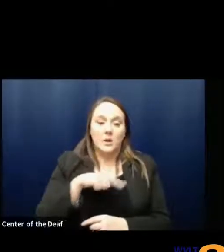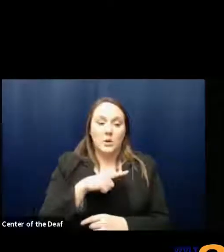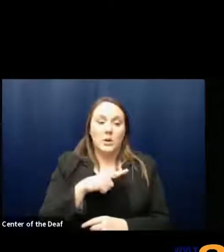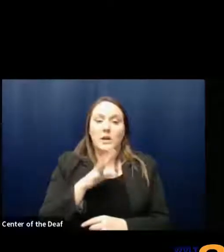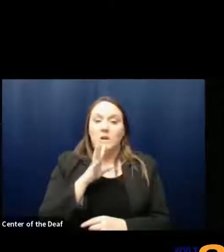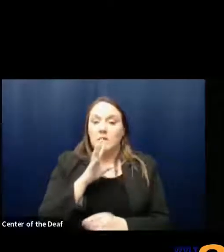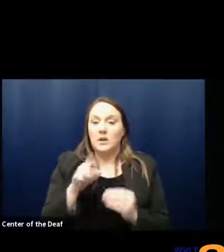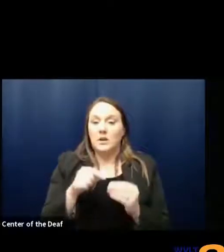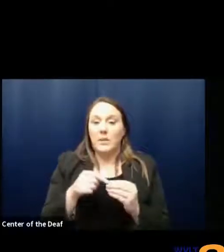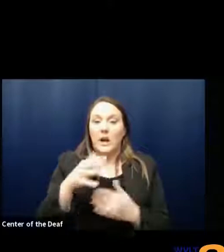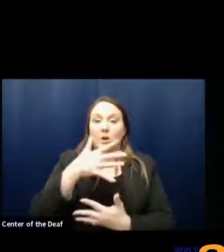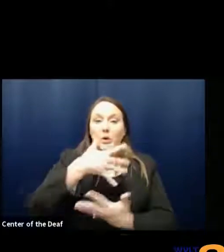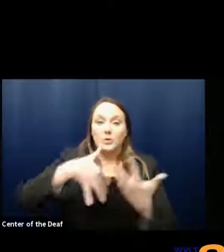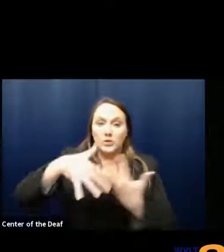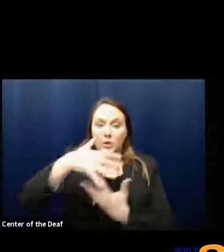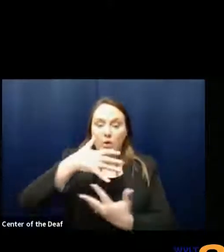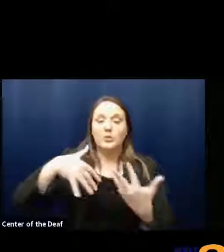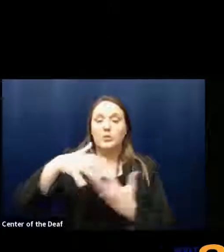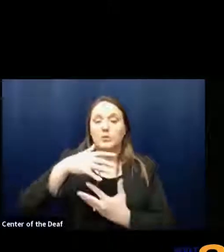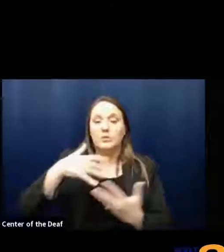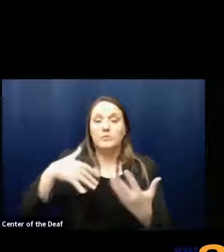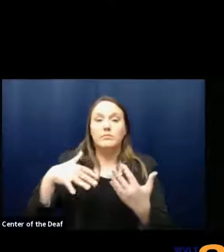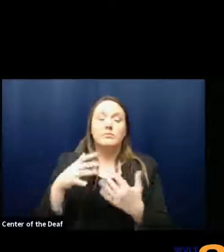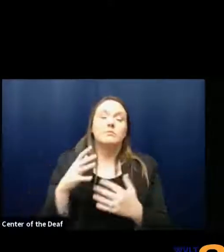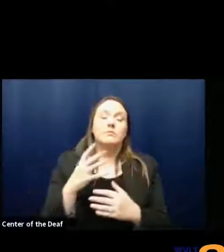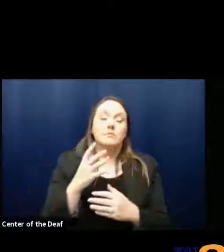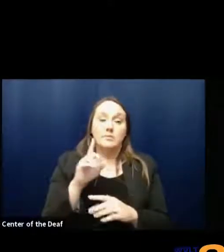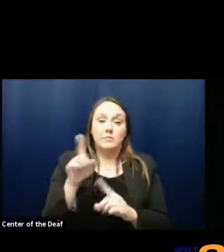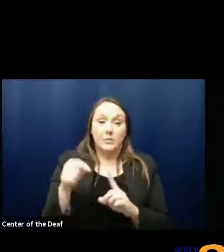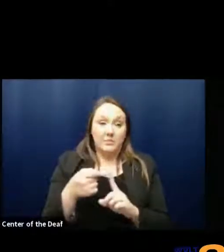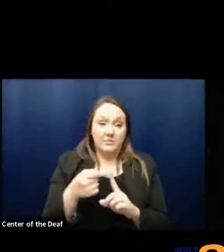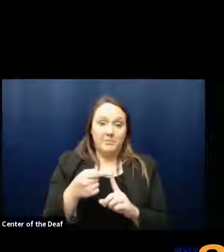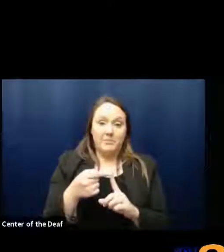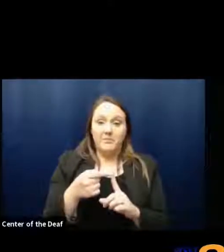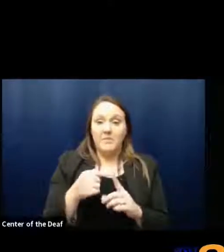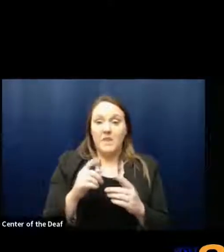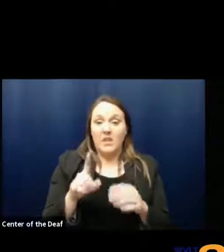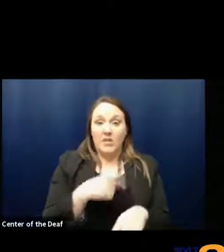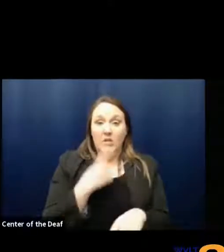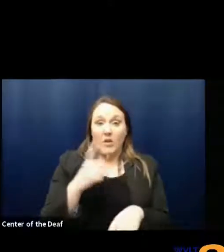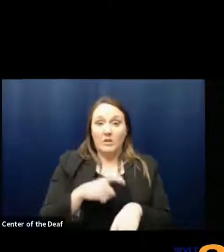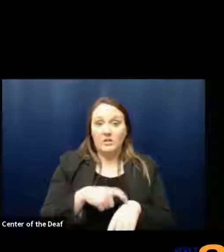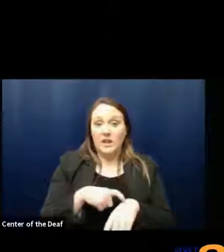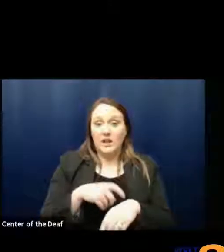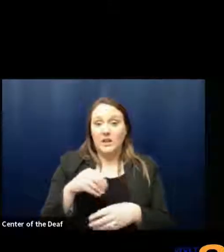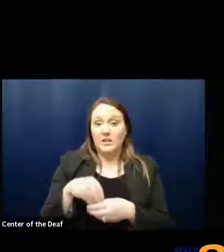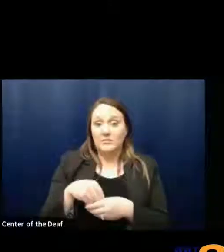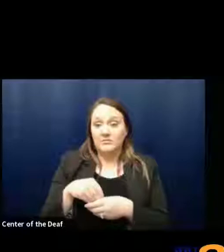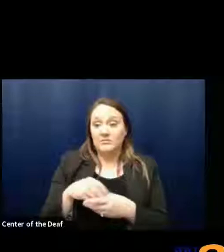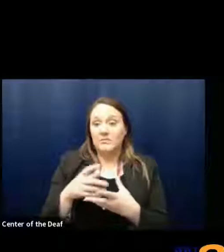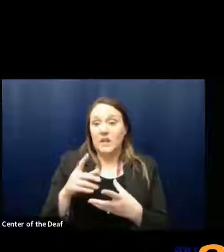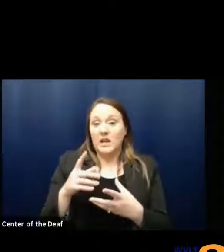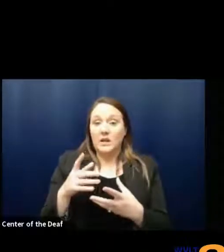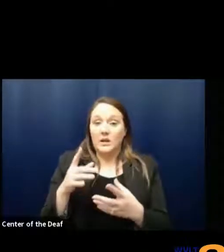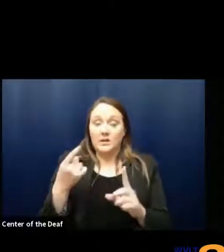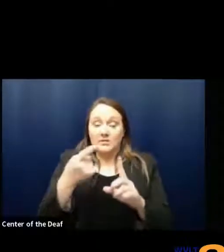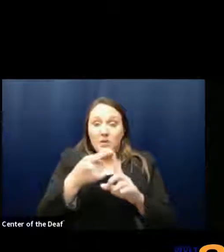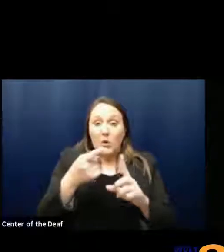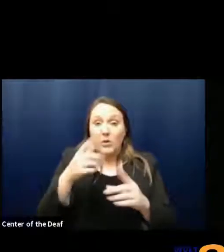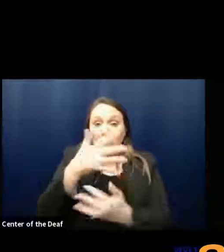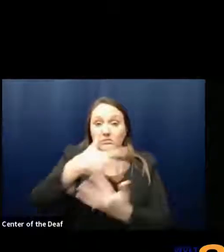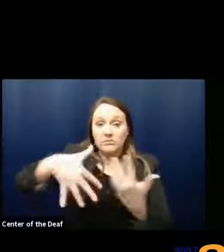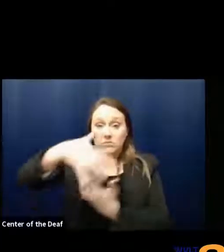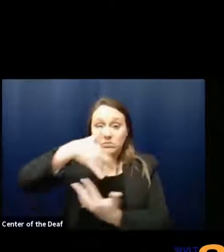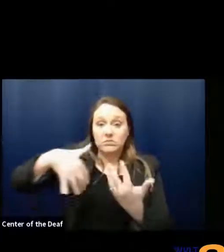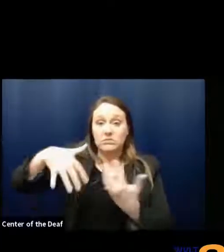about social interaction. So when you're spending a lot of time, and the intent is to be socially interactive, where you're